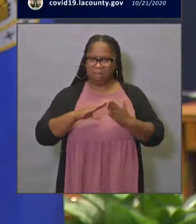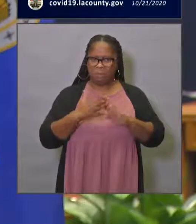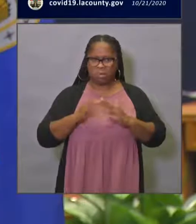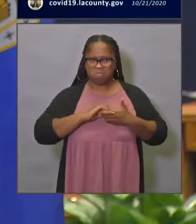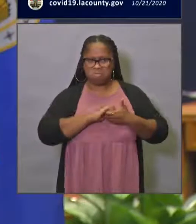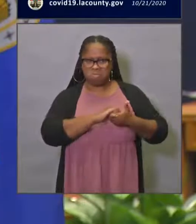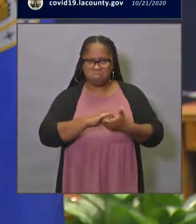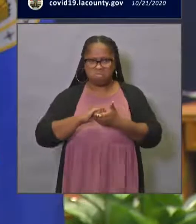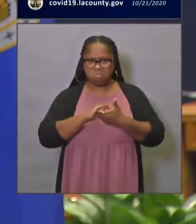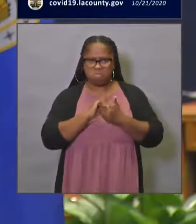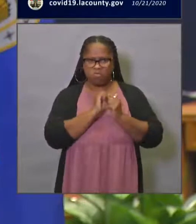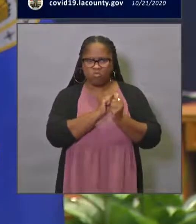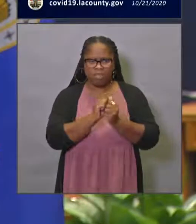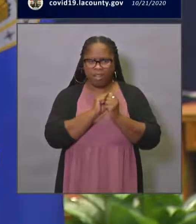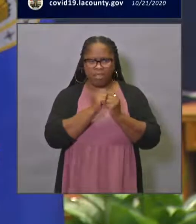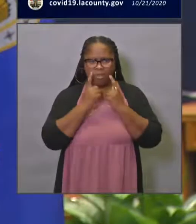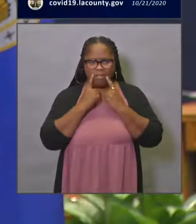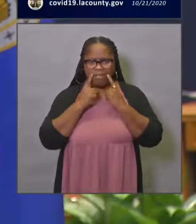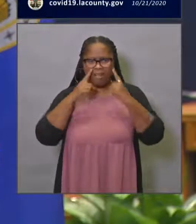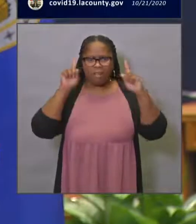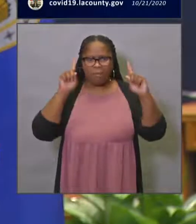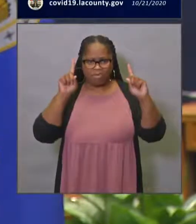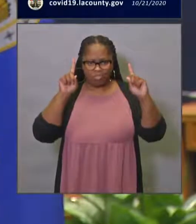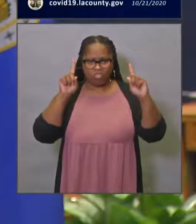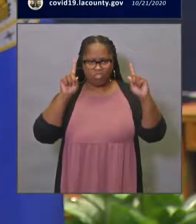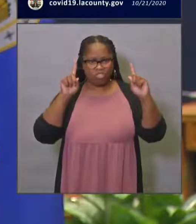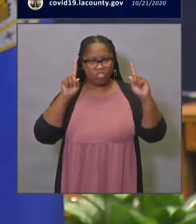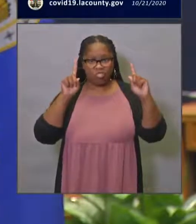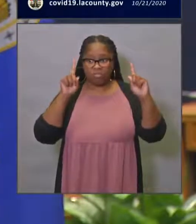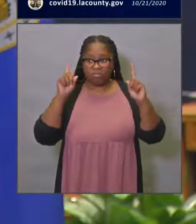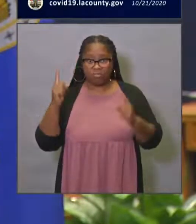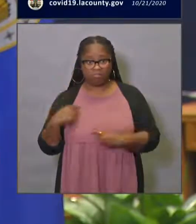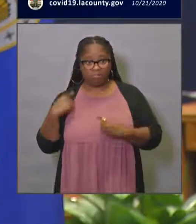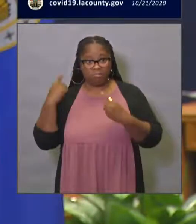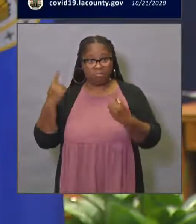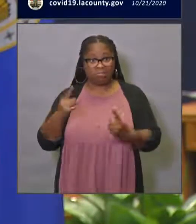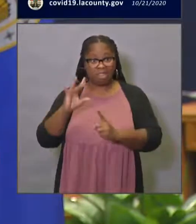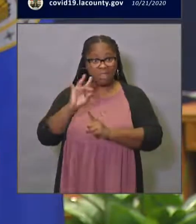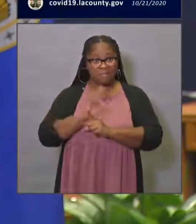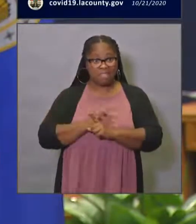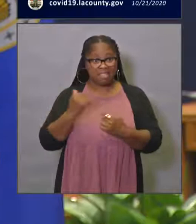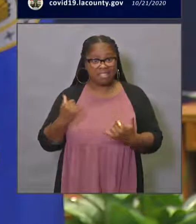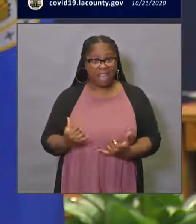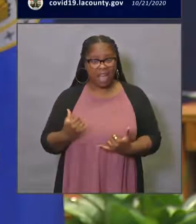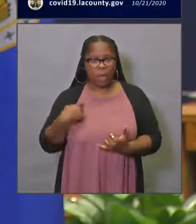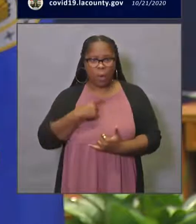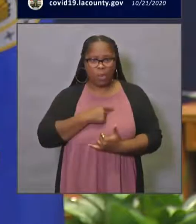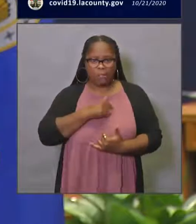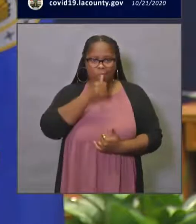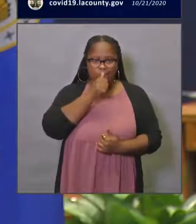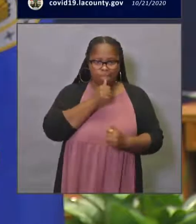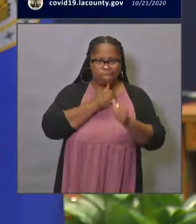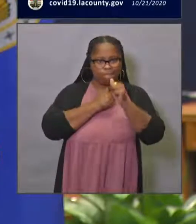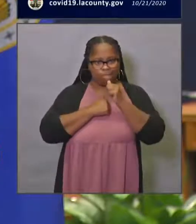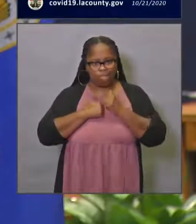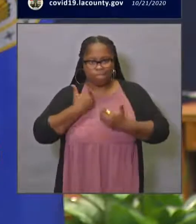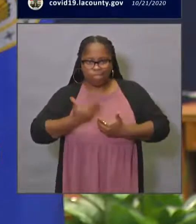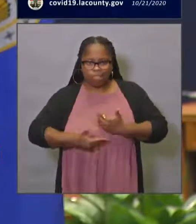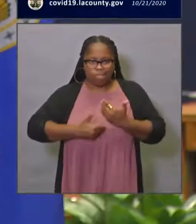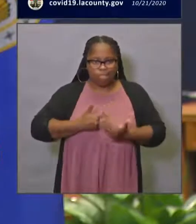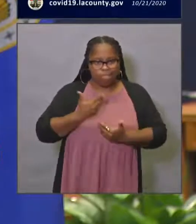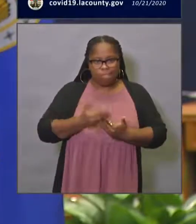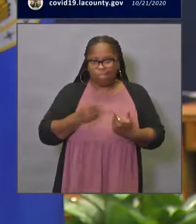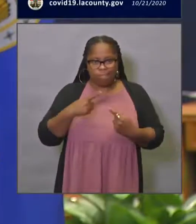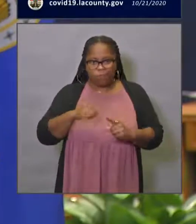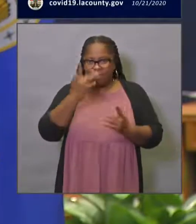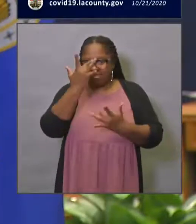together. We've been living with the realities of the pandemic for over 8 months, and they have been full of